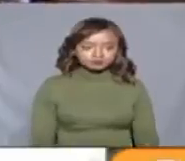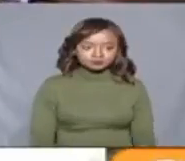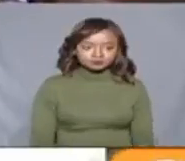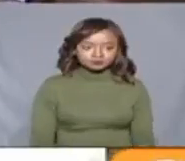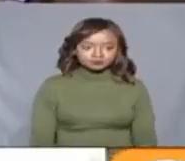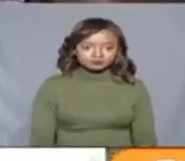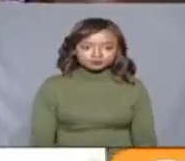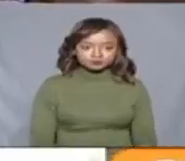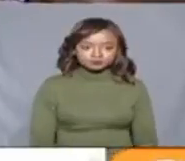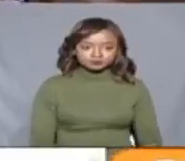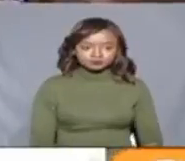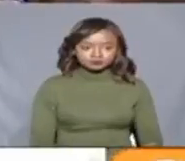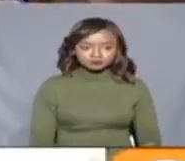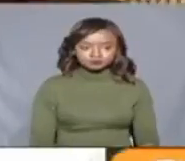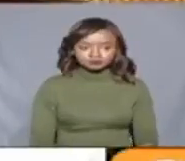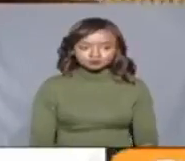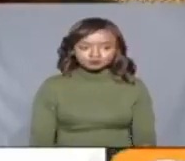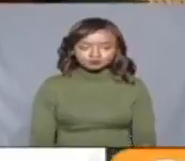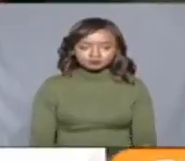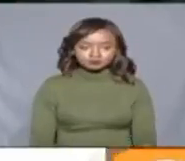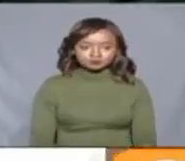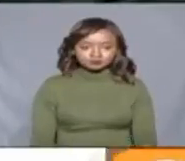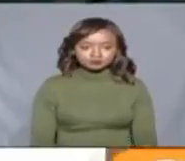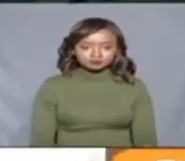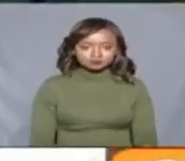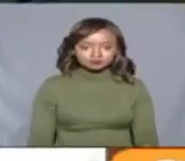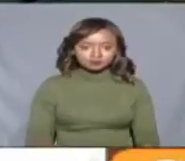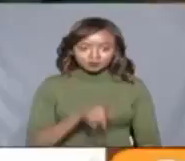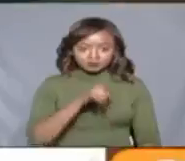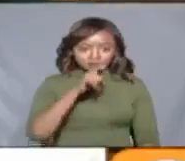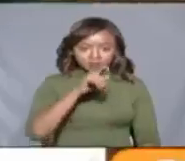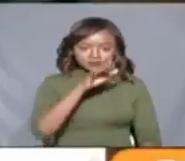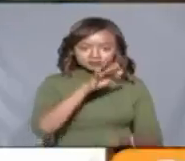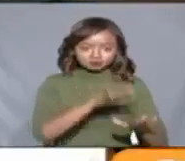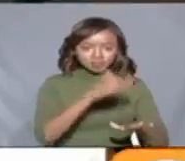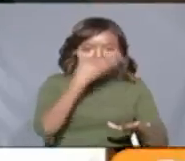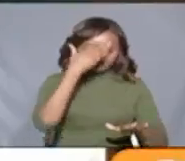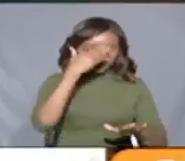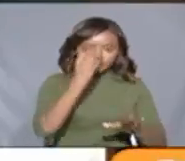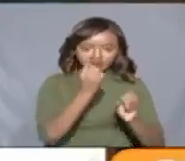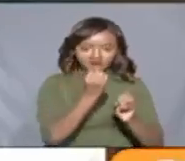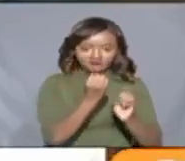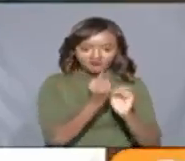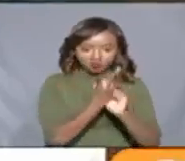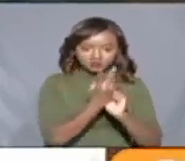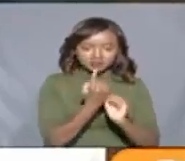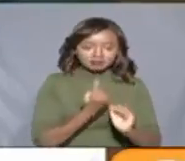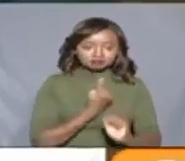2020. The medical report placed on mandatory quarantine for a period of 14 days at